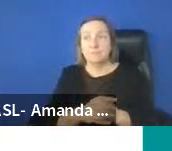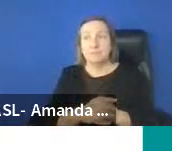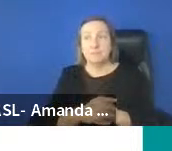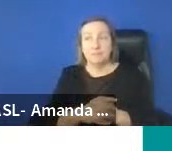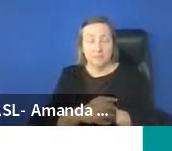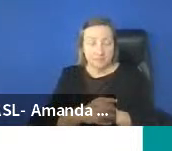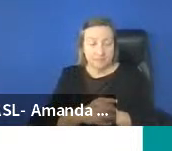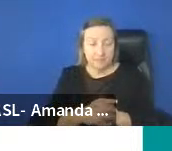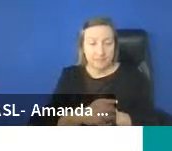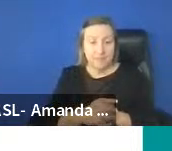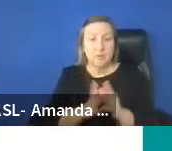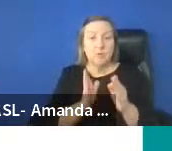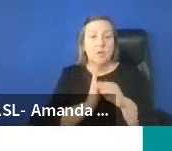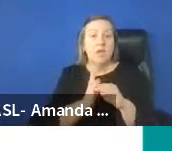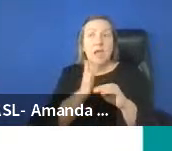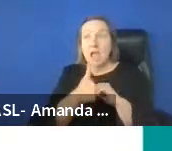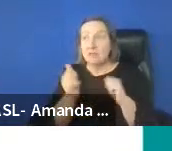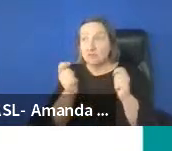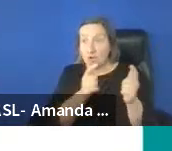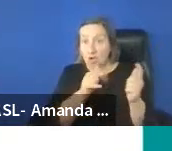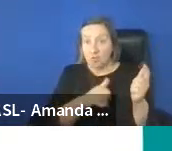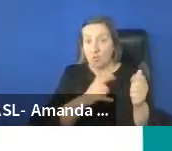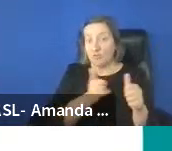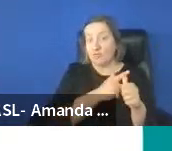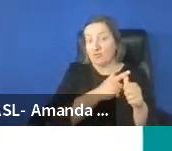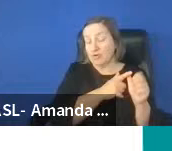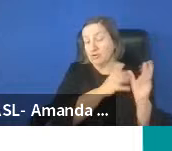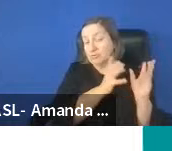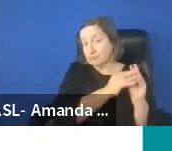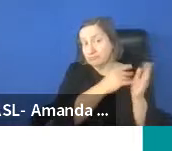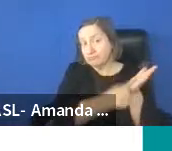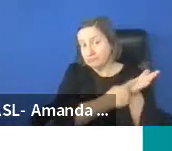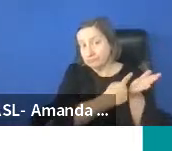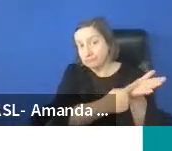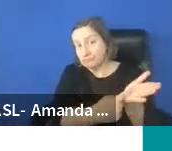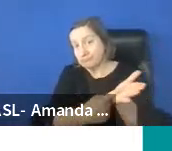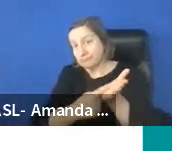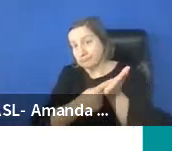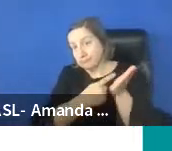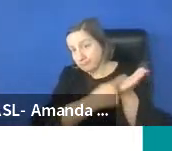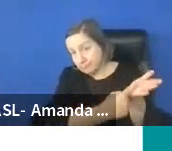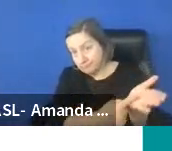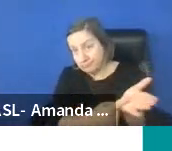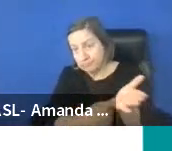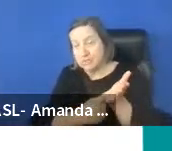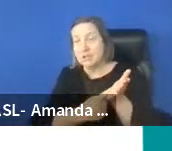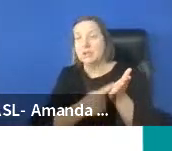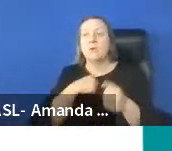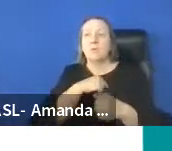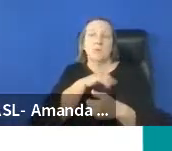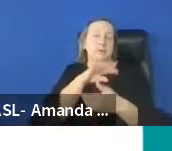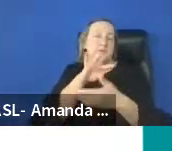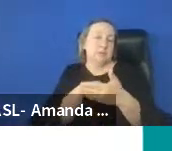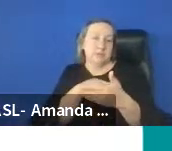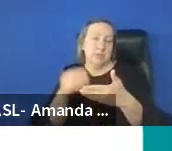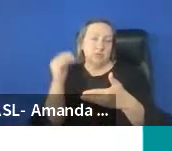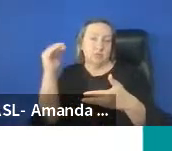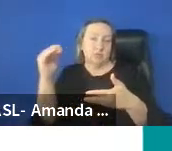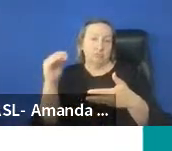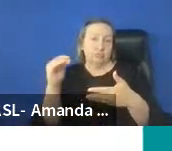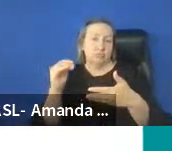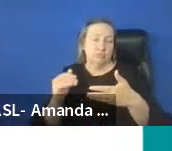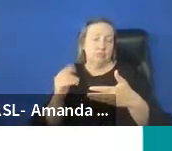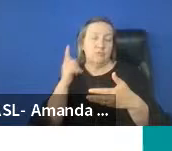So after all of those preliminary conversations, we have a schedule for